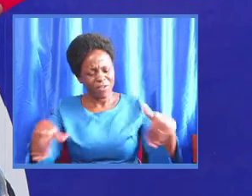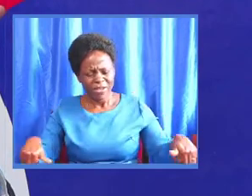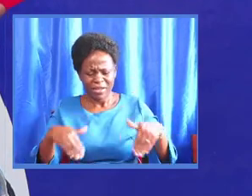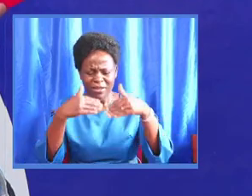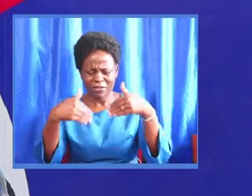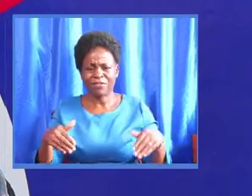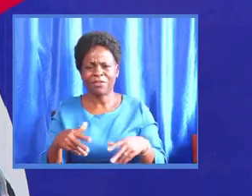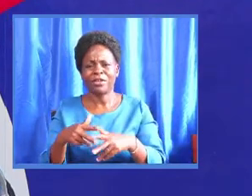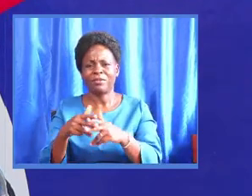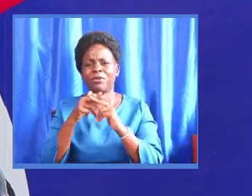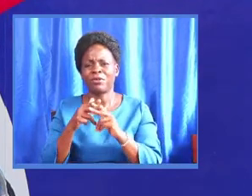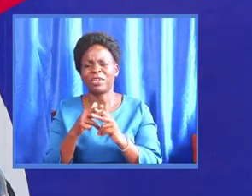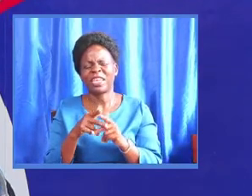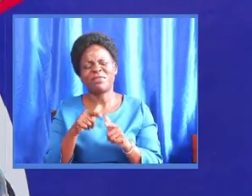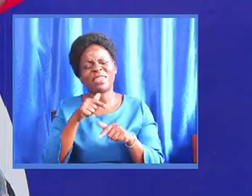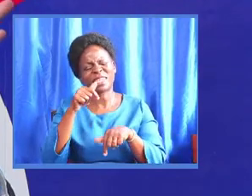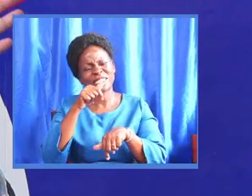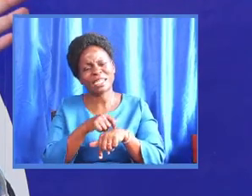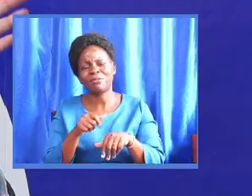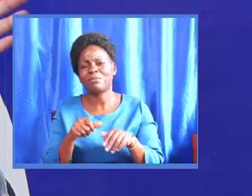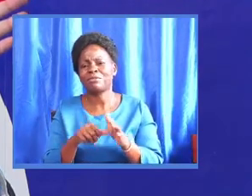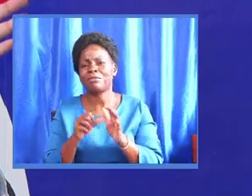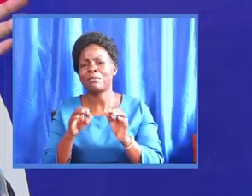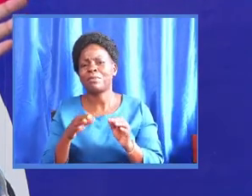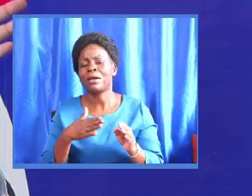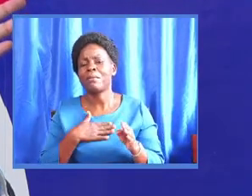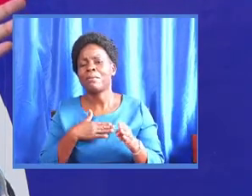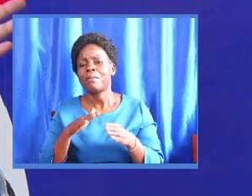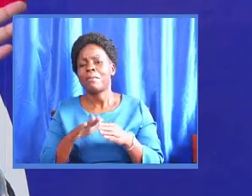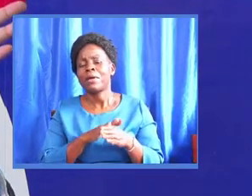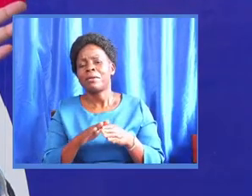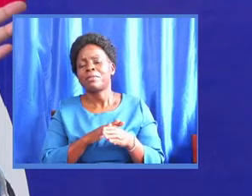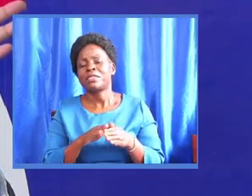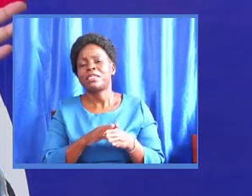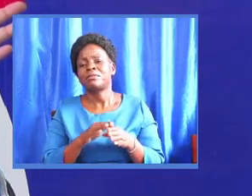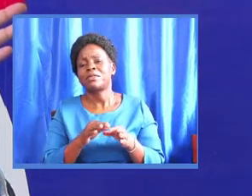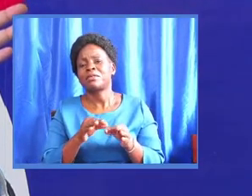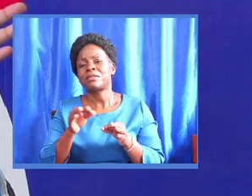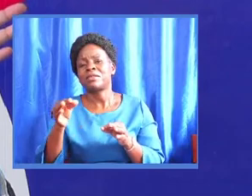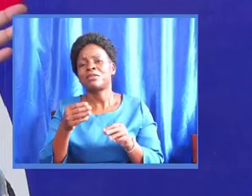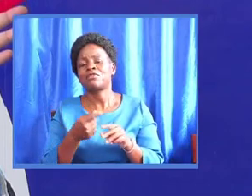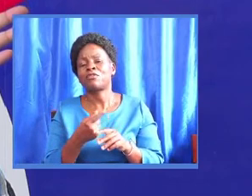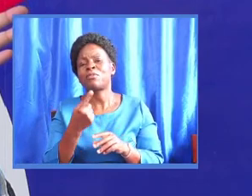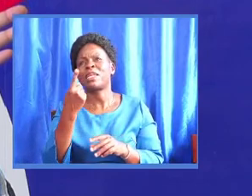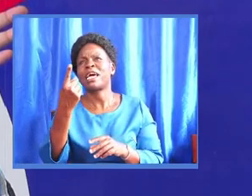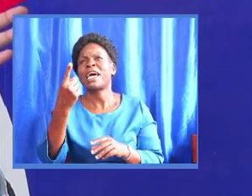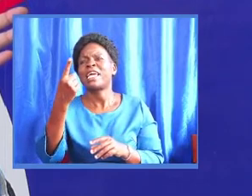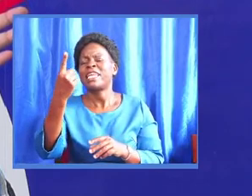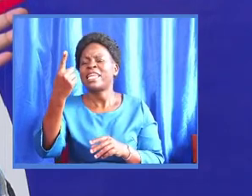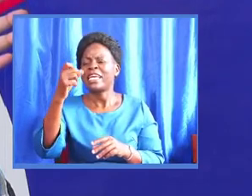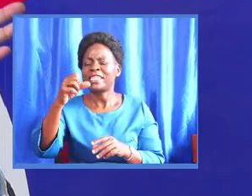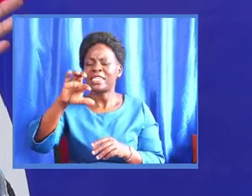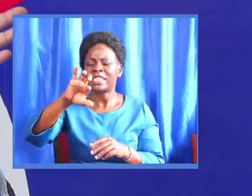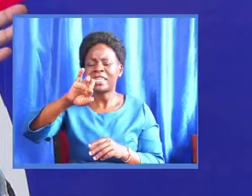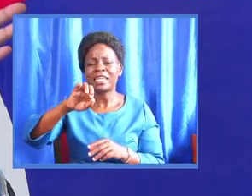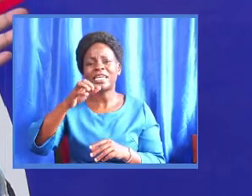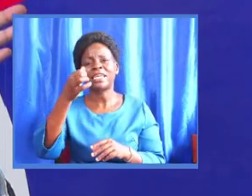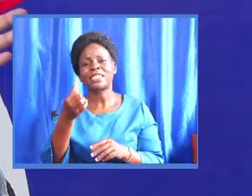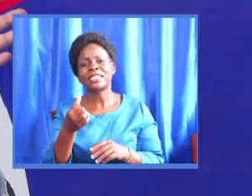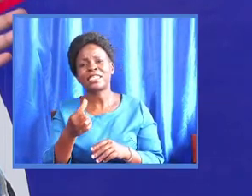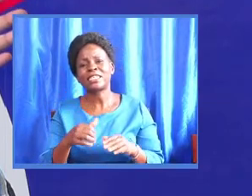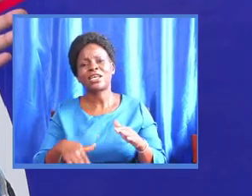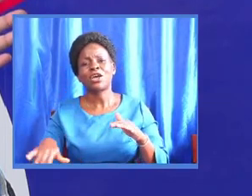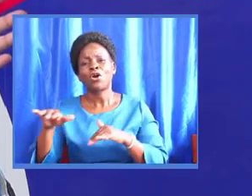time, nothing happens. My business has been built over from 1986. So it's about